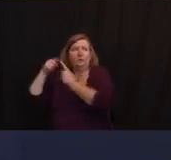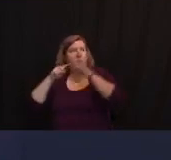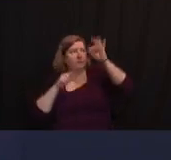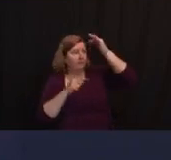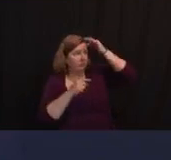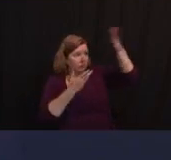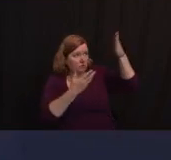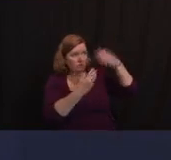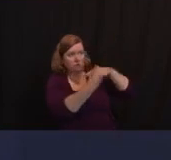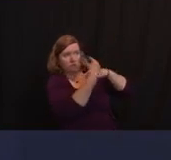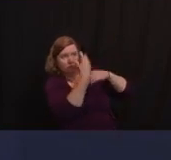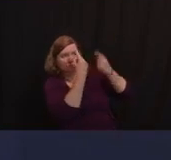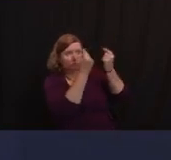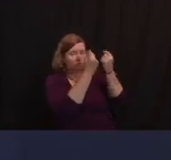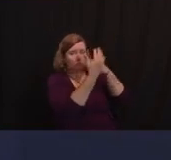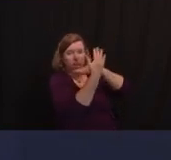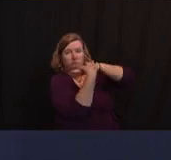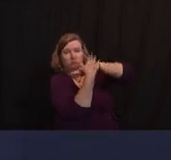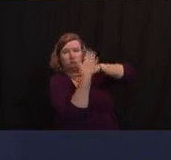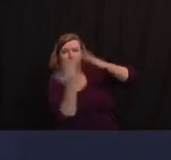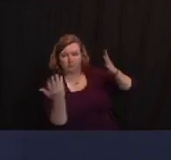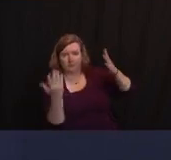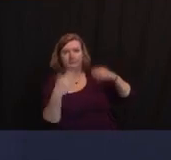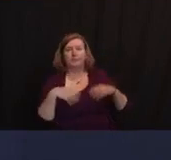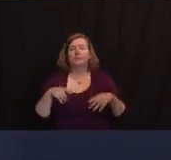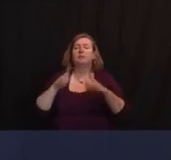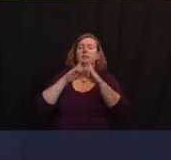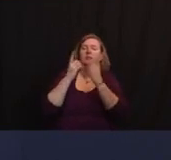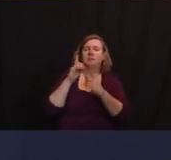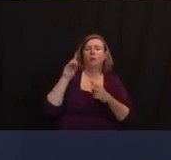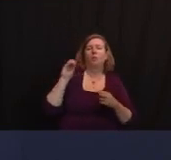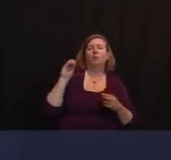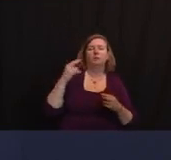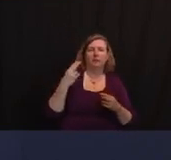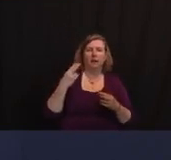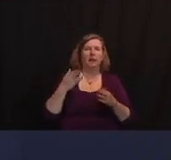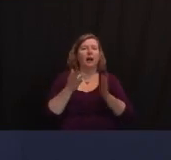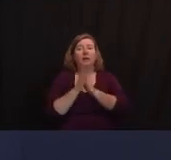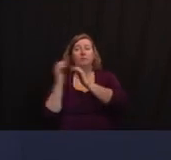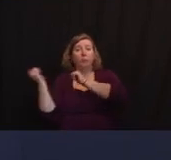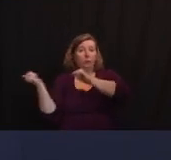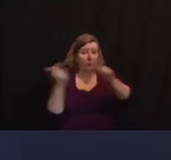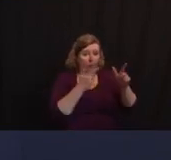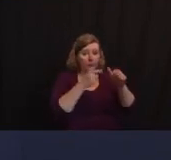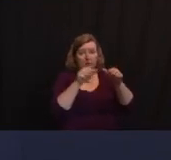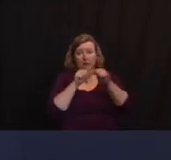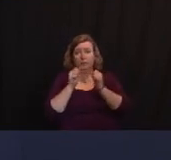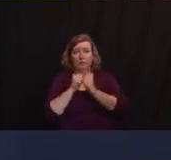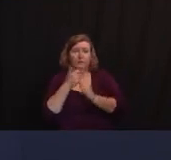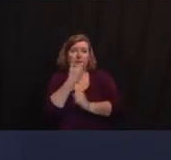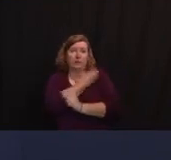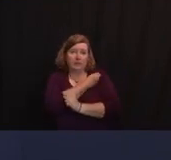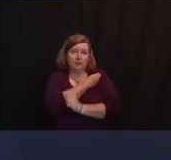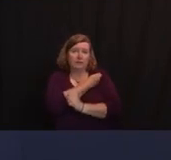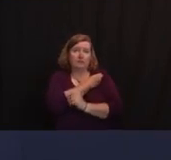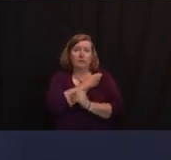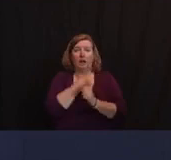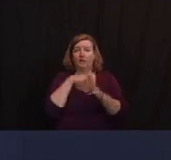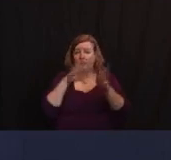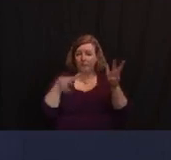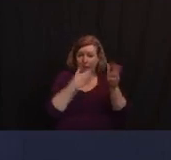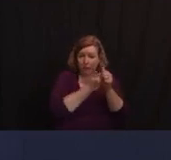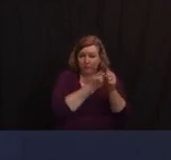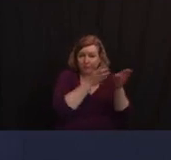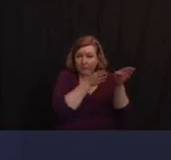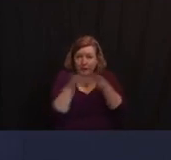provided. The department has requested that all vaccinators develop alternate plans for those affected by